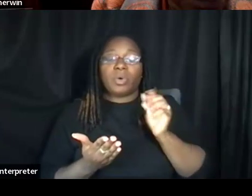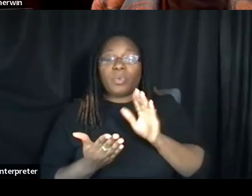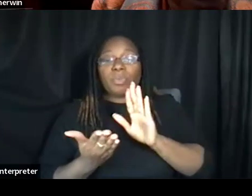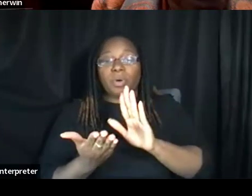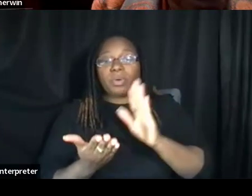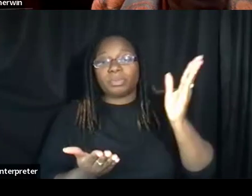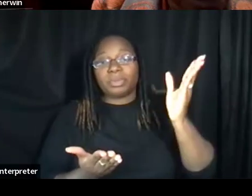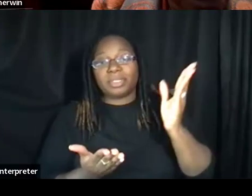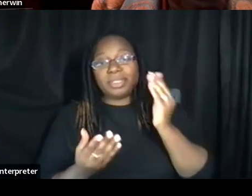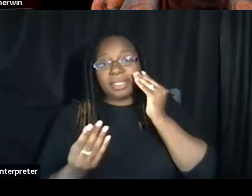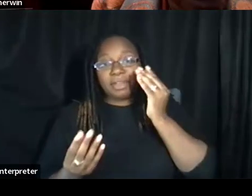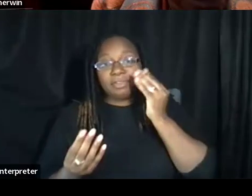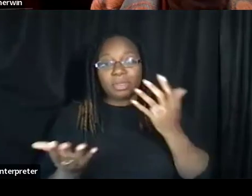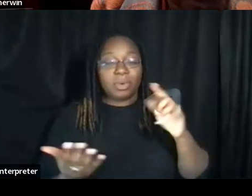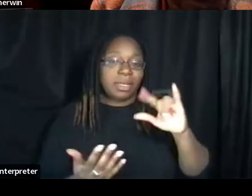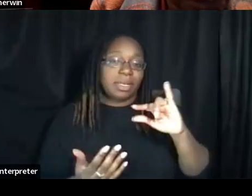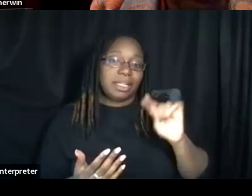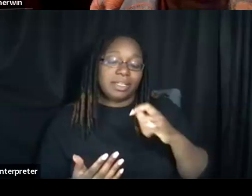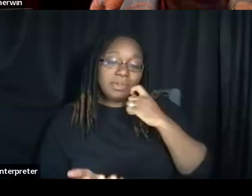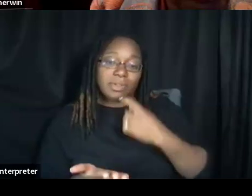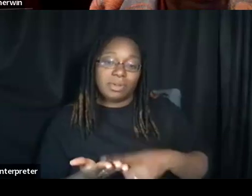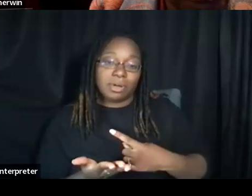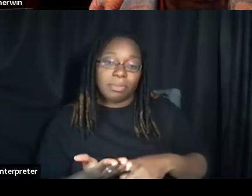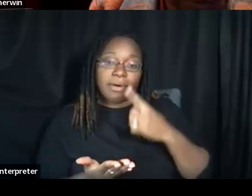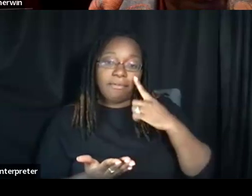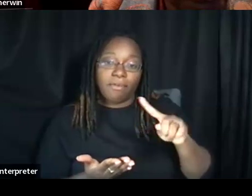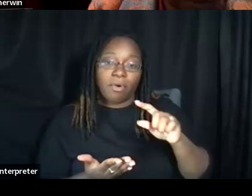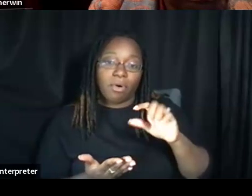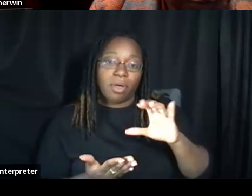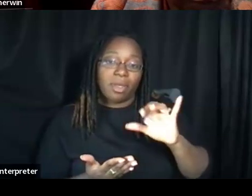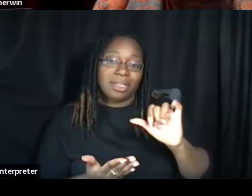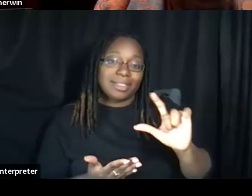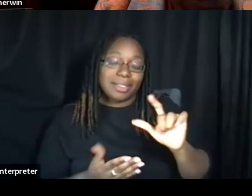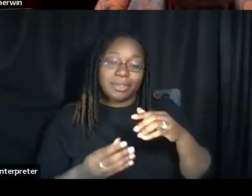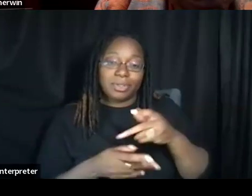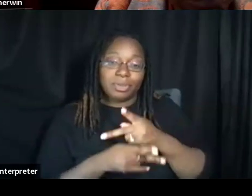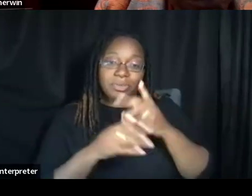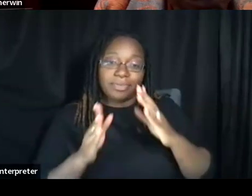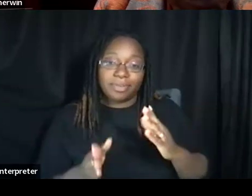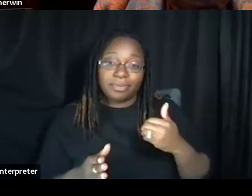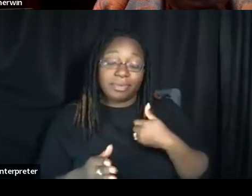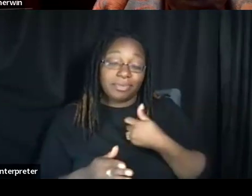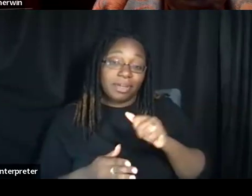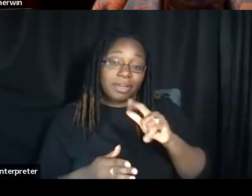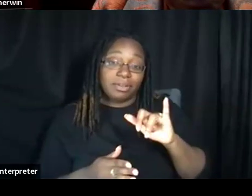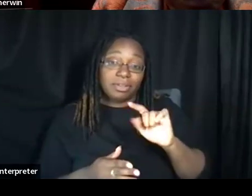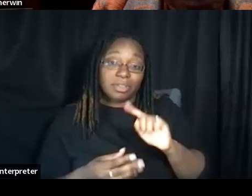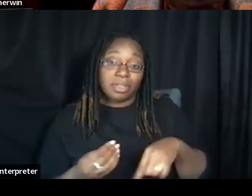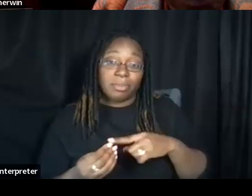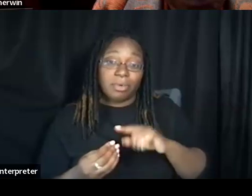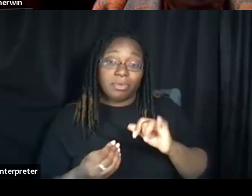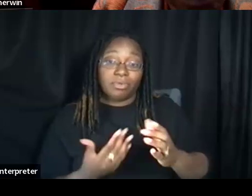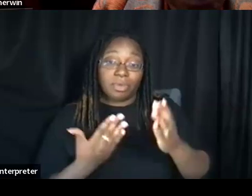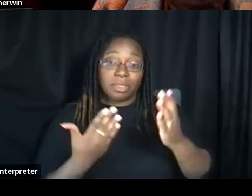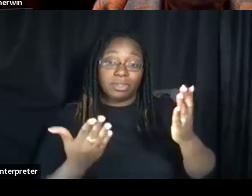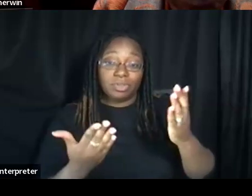about what Liz just spoke about to CILs supervisors? Is there any literature available outlining the recommendations in